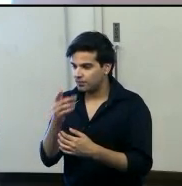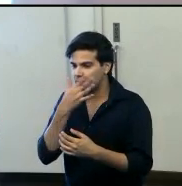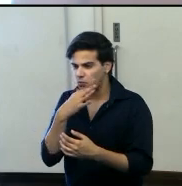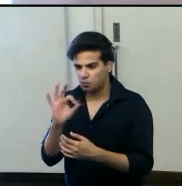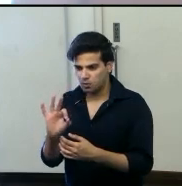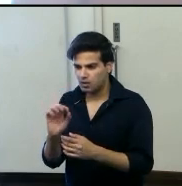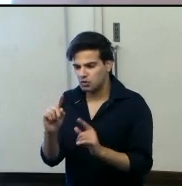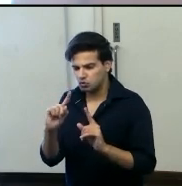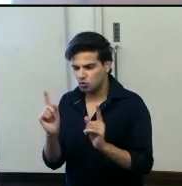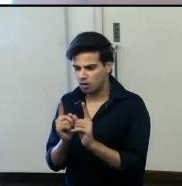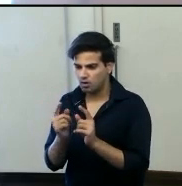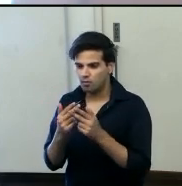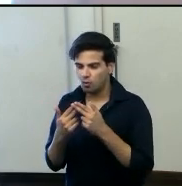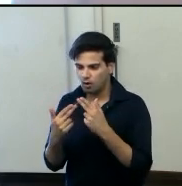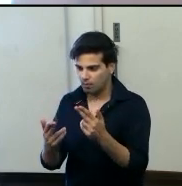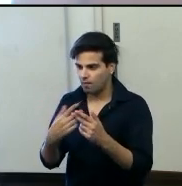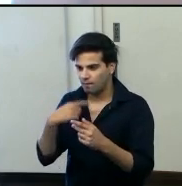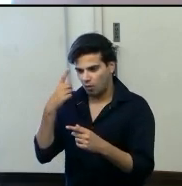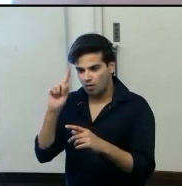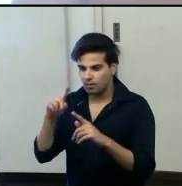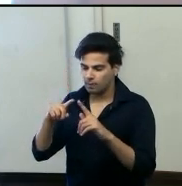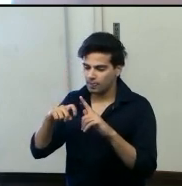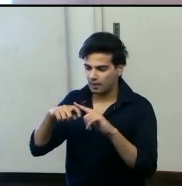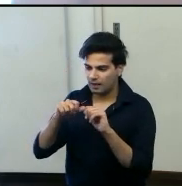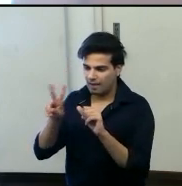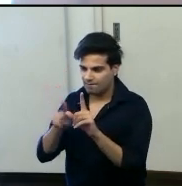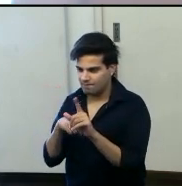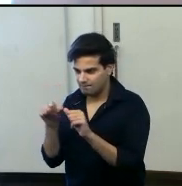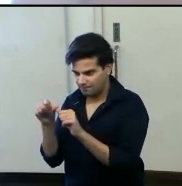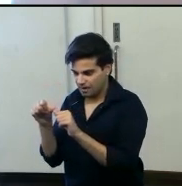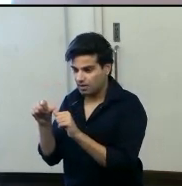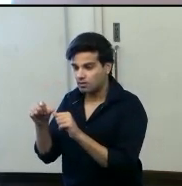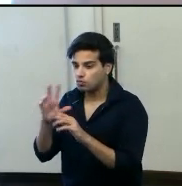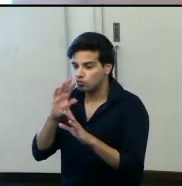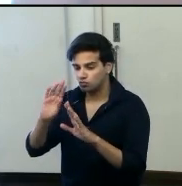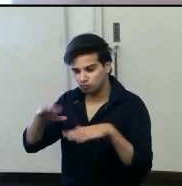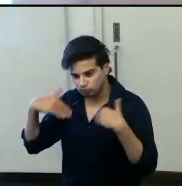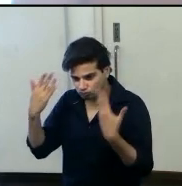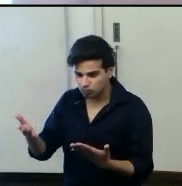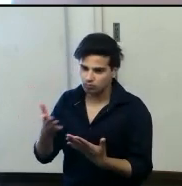little poem from his Kavya, which I have always loved.